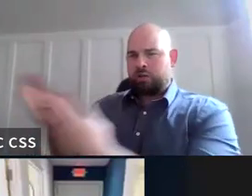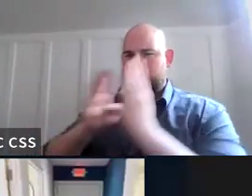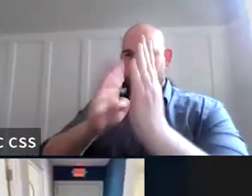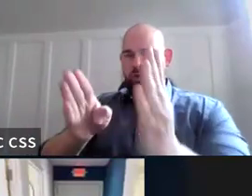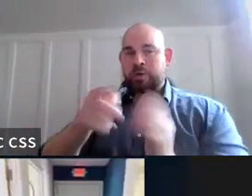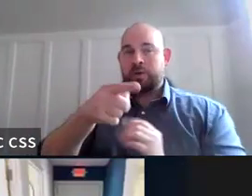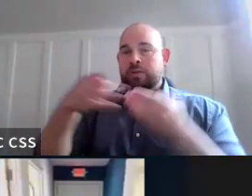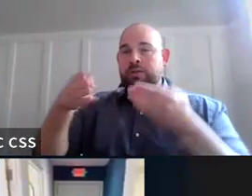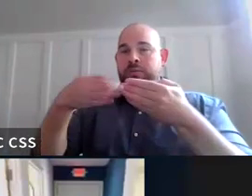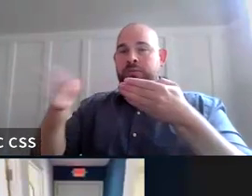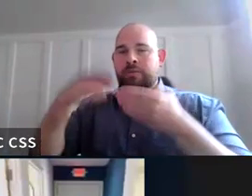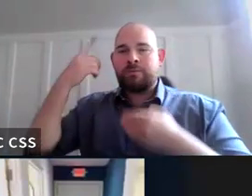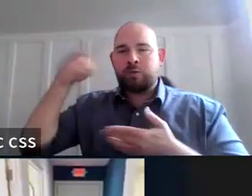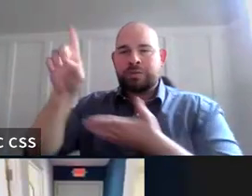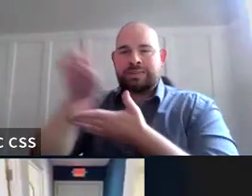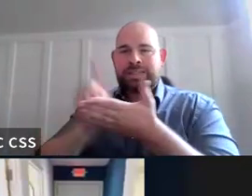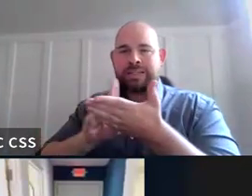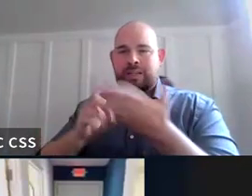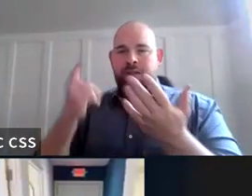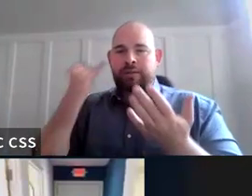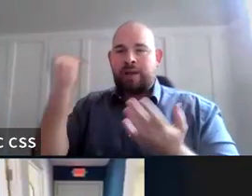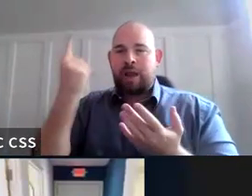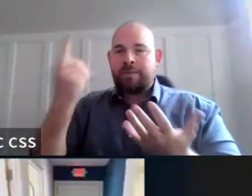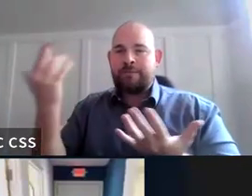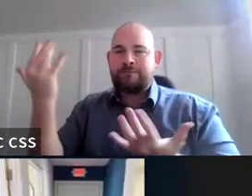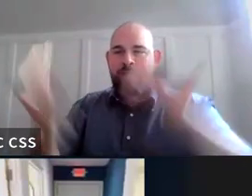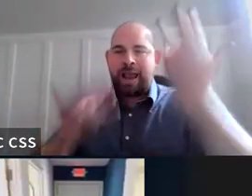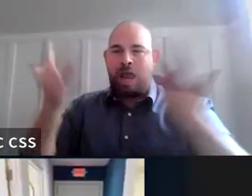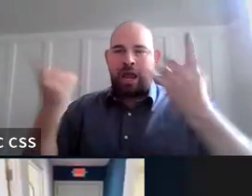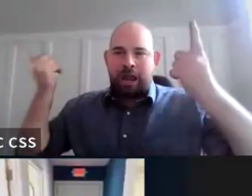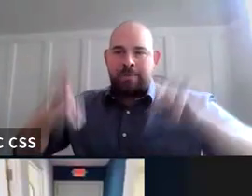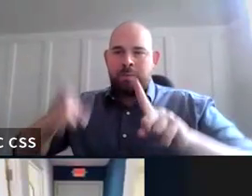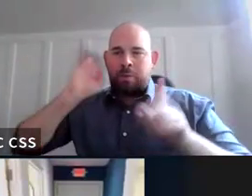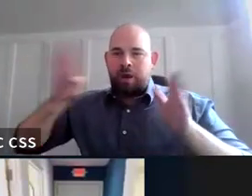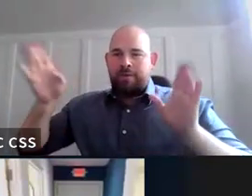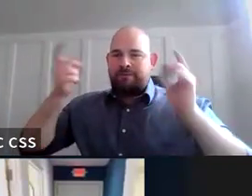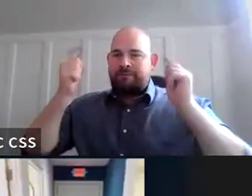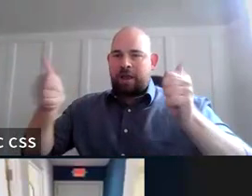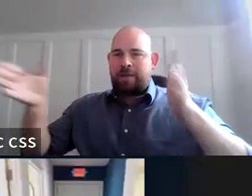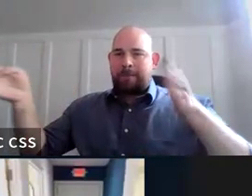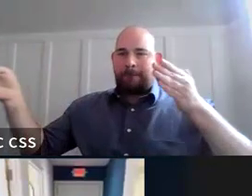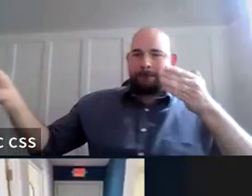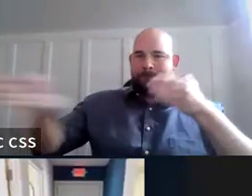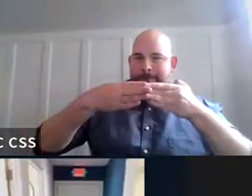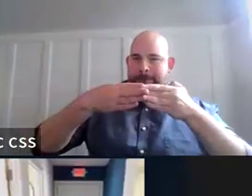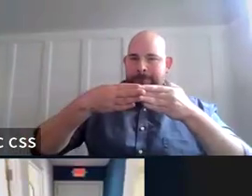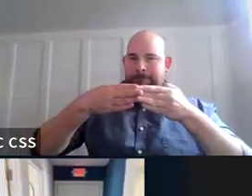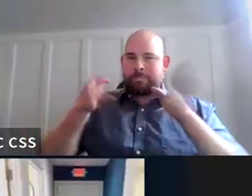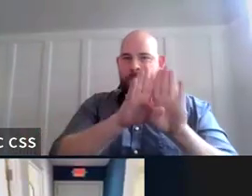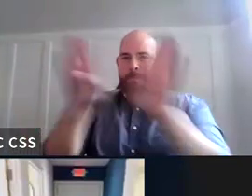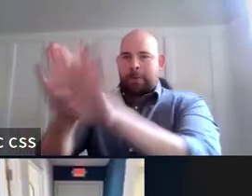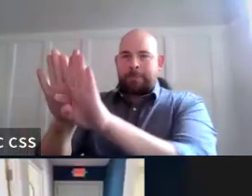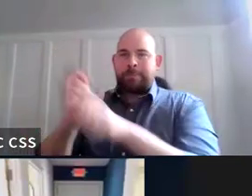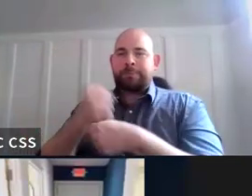So the kitchen and the living room, there was the halls in between. And there were doors that were designed for that if there was fires. If a fire happened, they would